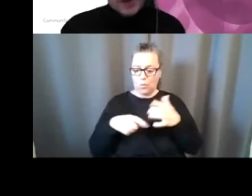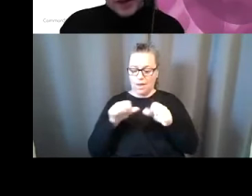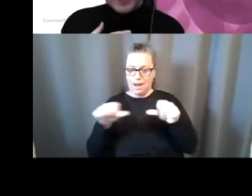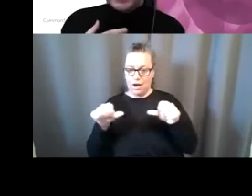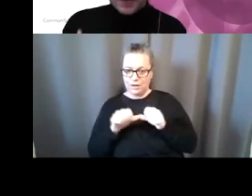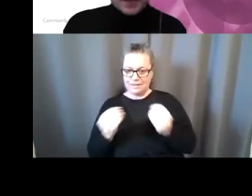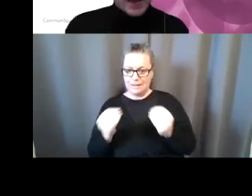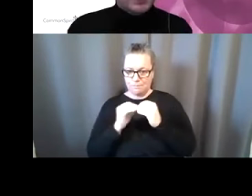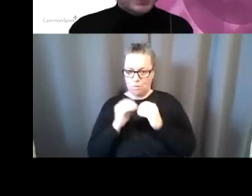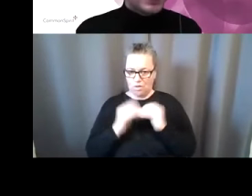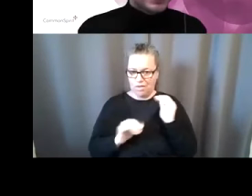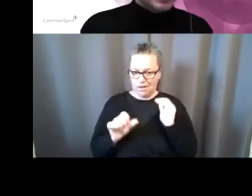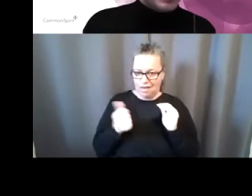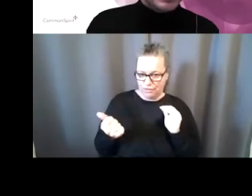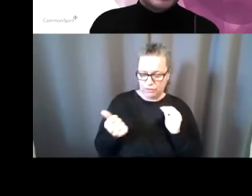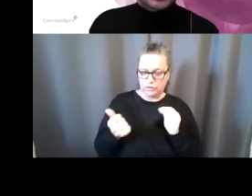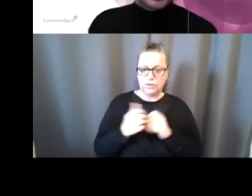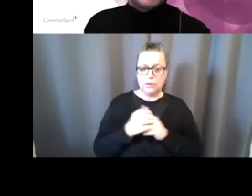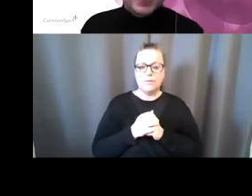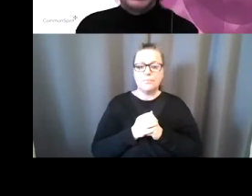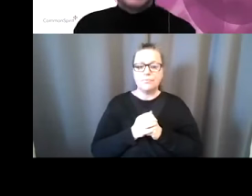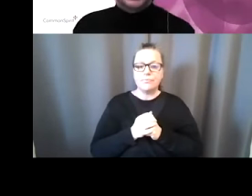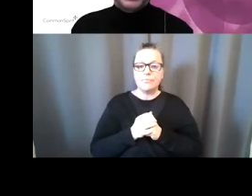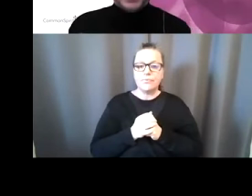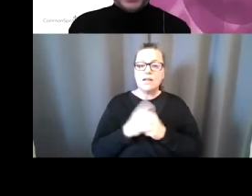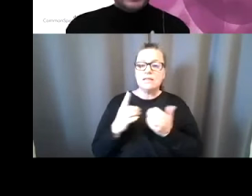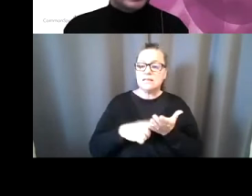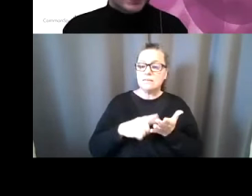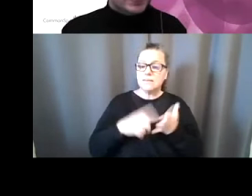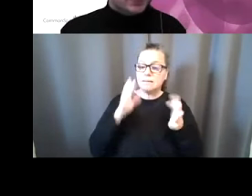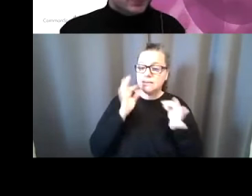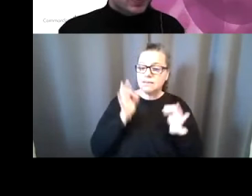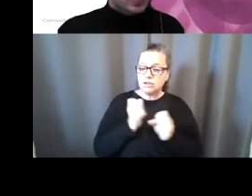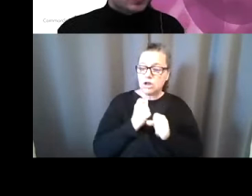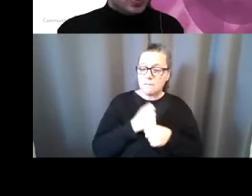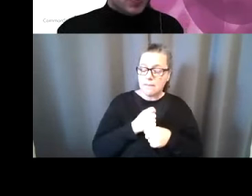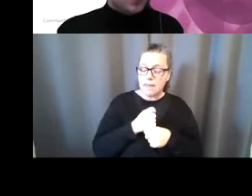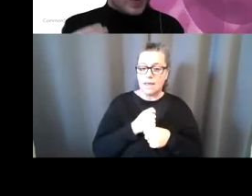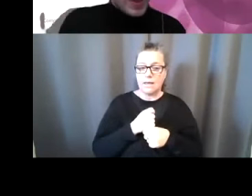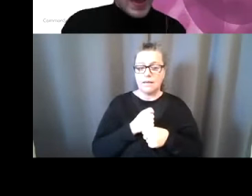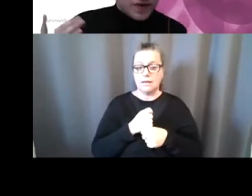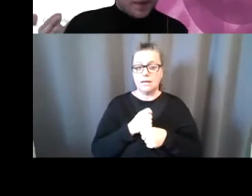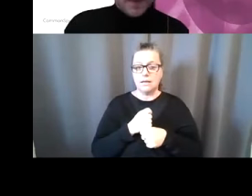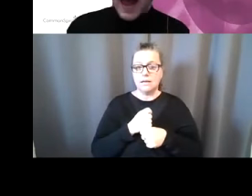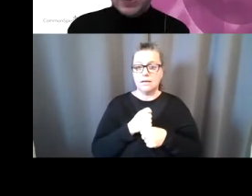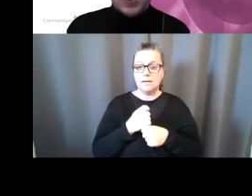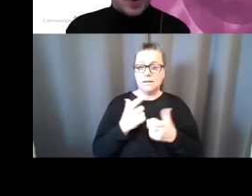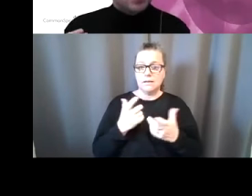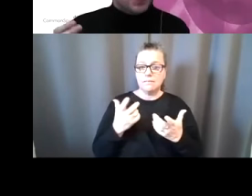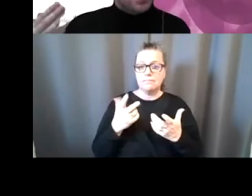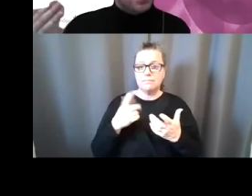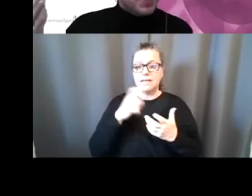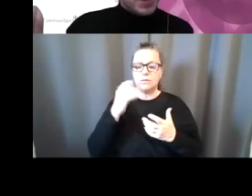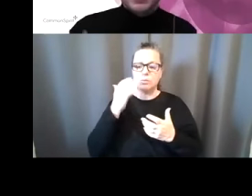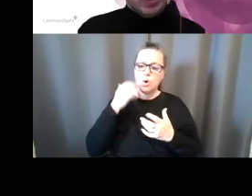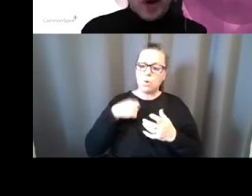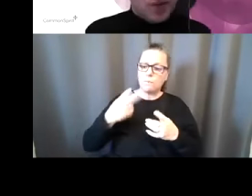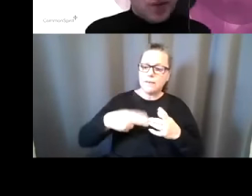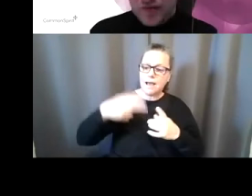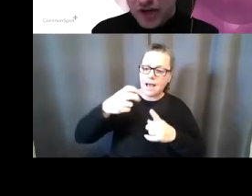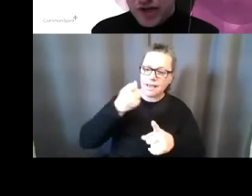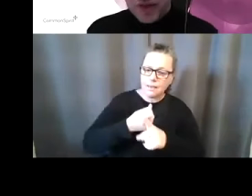others. Sometimes decisions are made based on the incentive of high impact or because